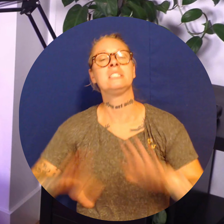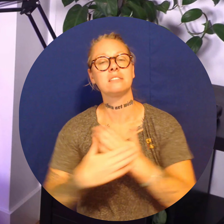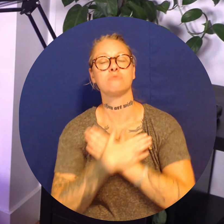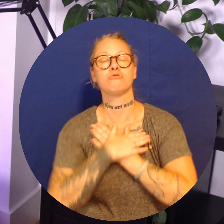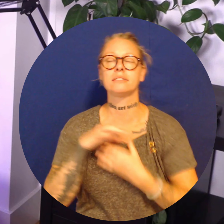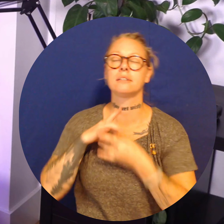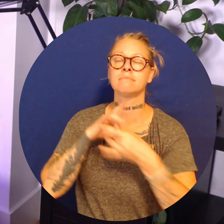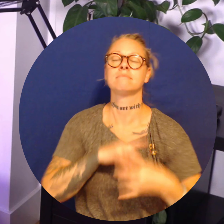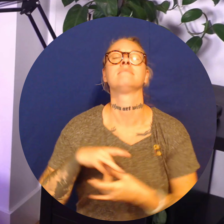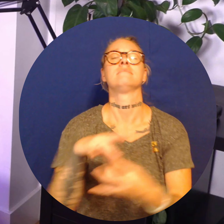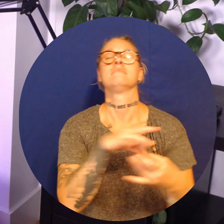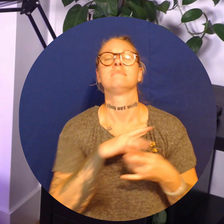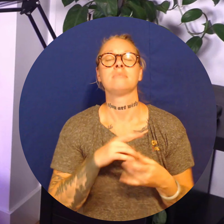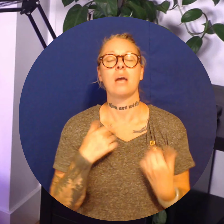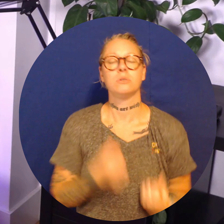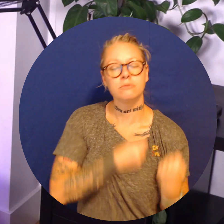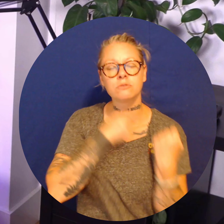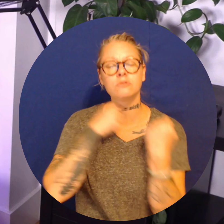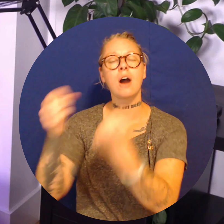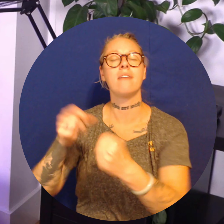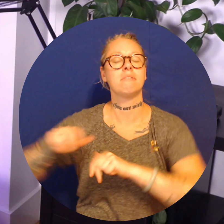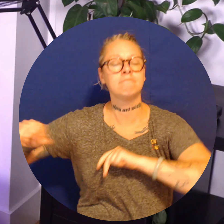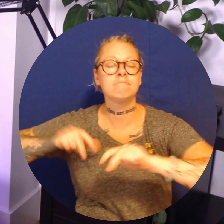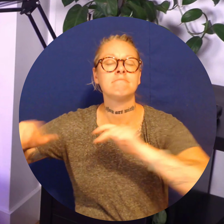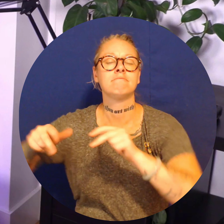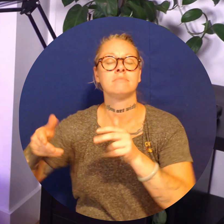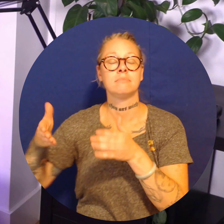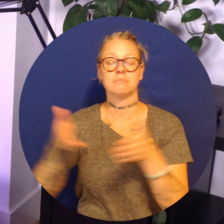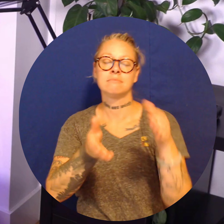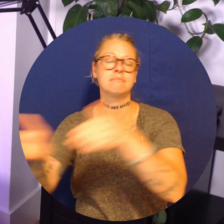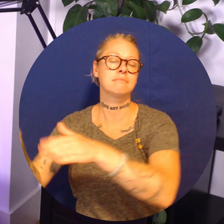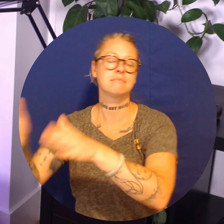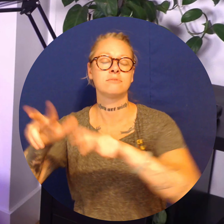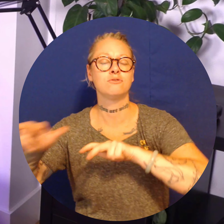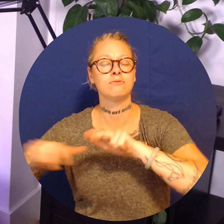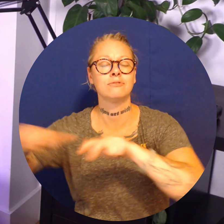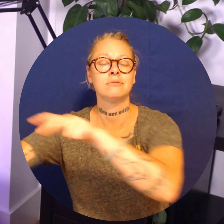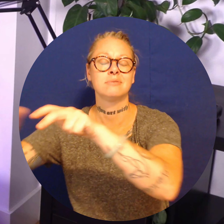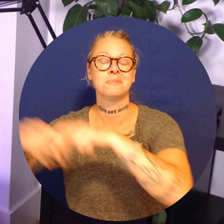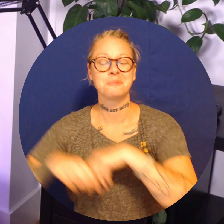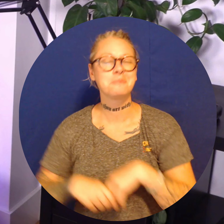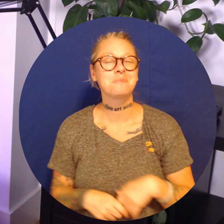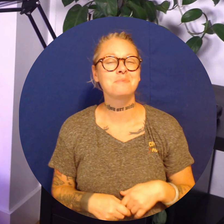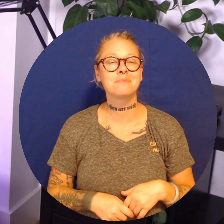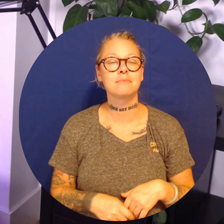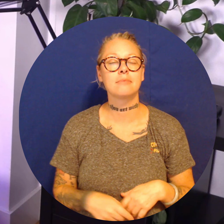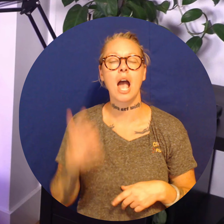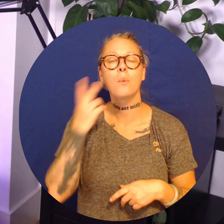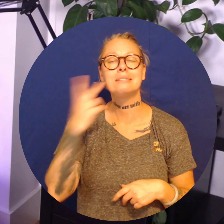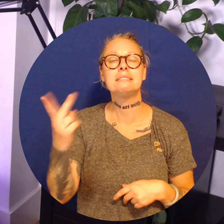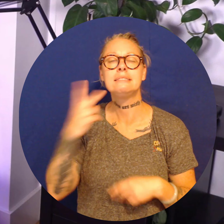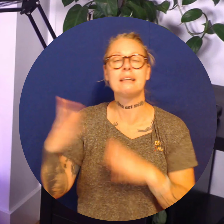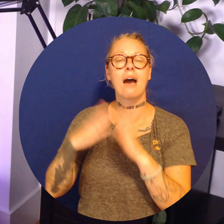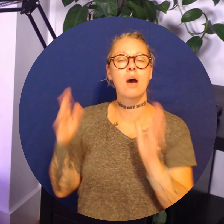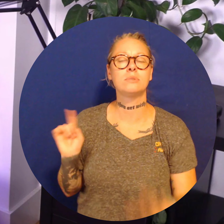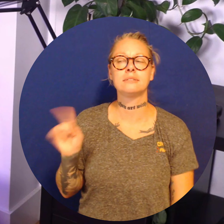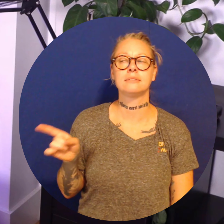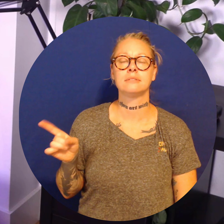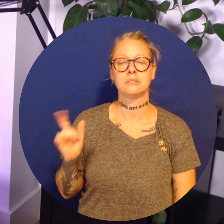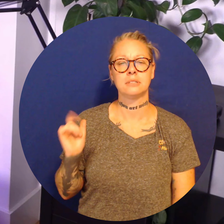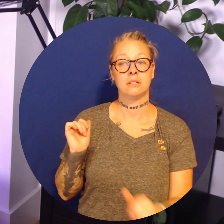peace and rest and like needed to connect myself i would drive to this hike tuna canyon and i would pass this